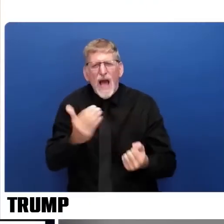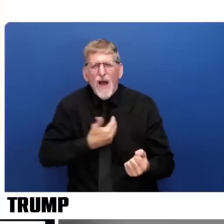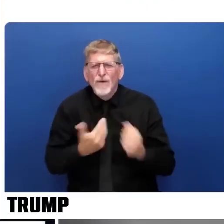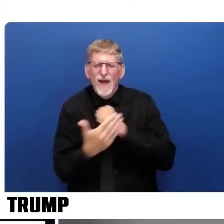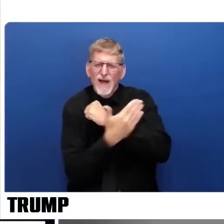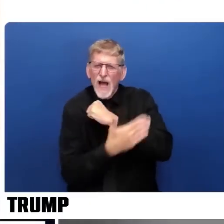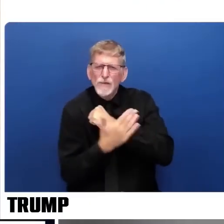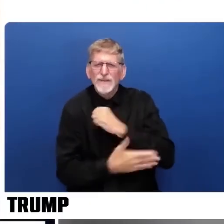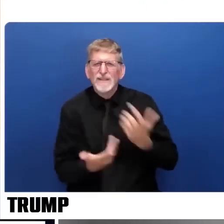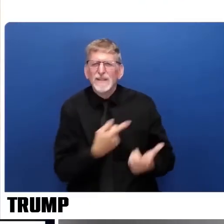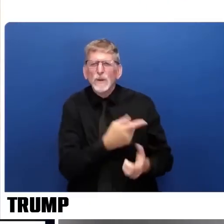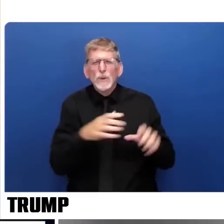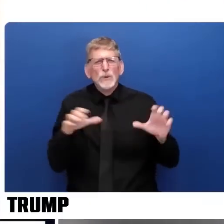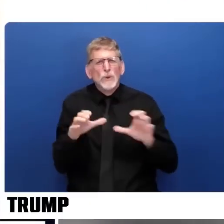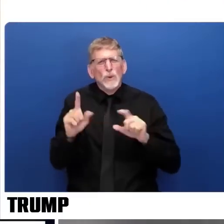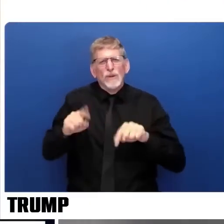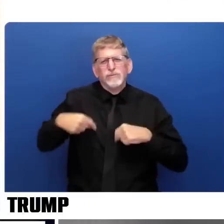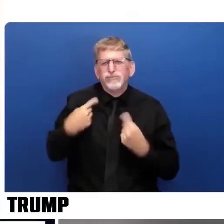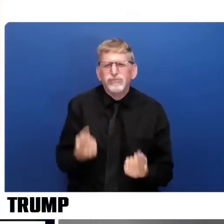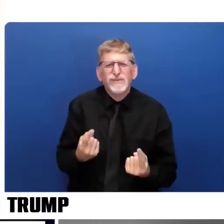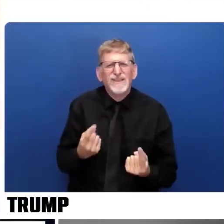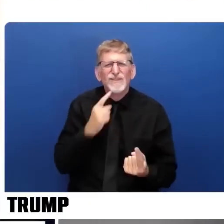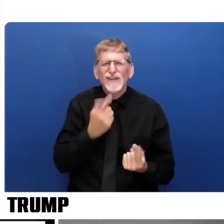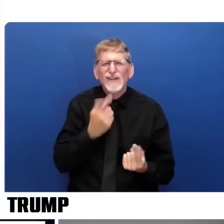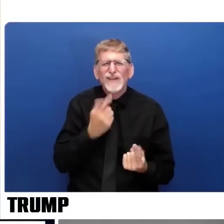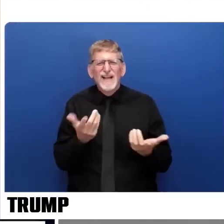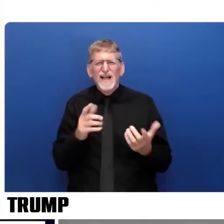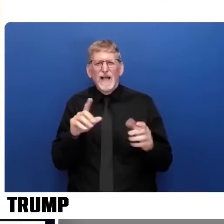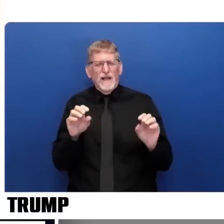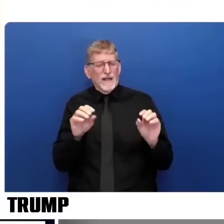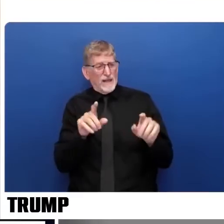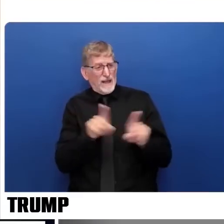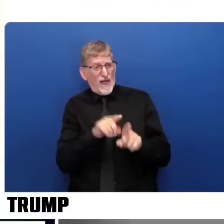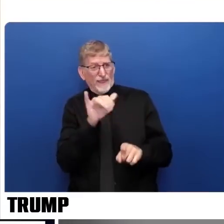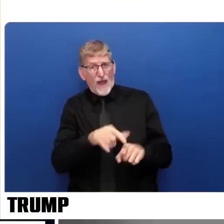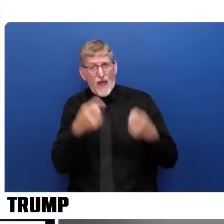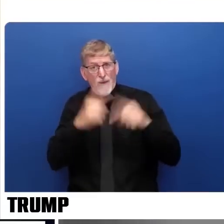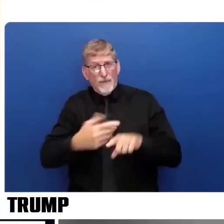There's never been anything done like this at all. They've destroyed